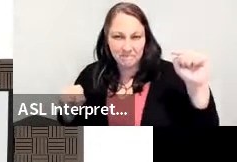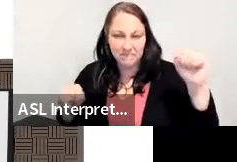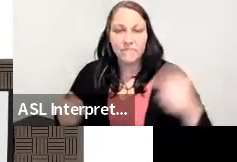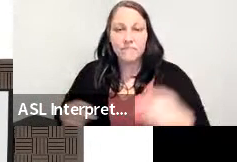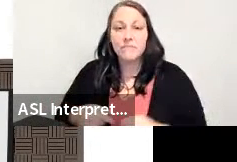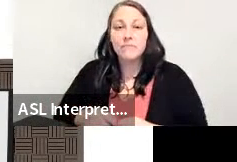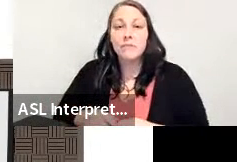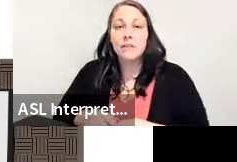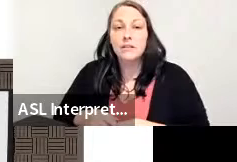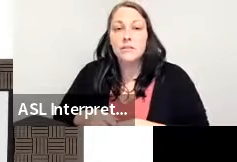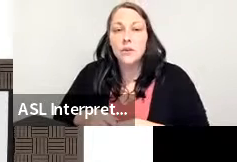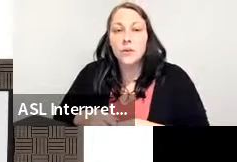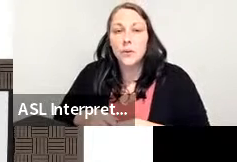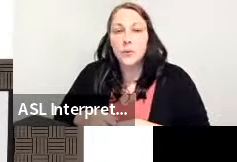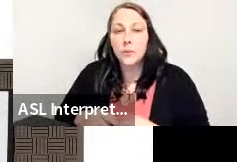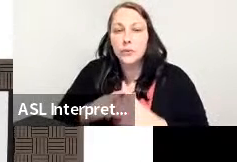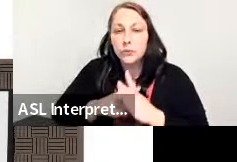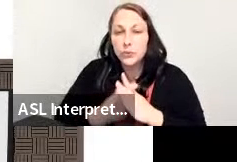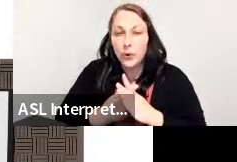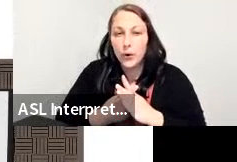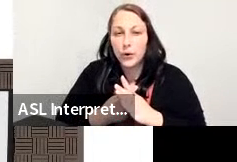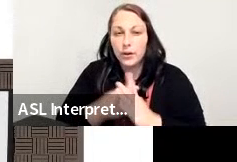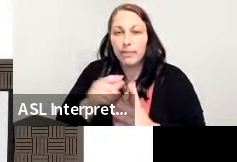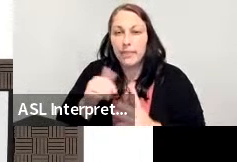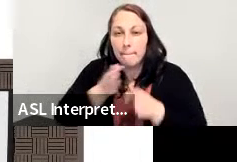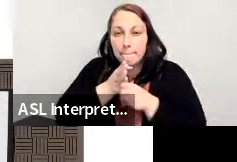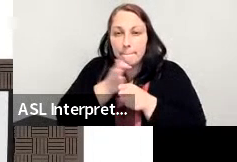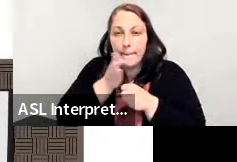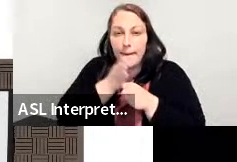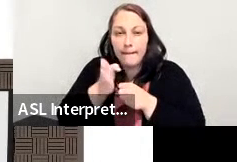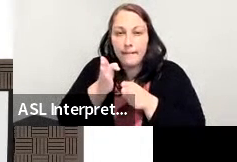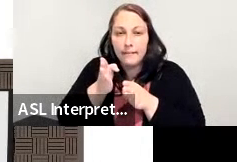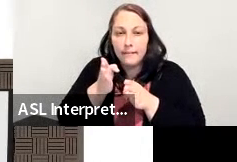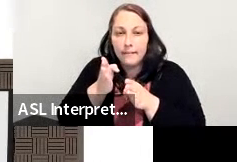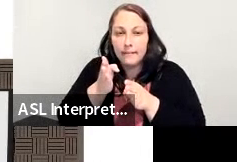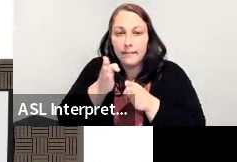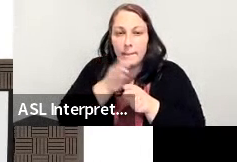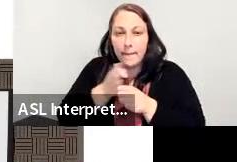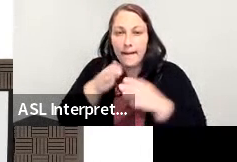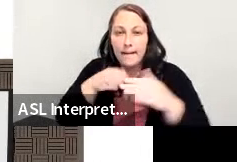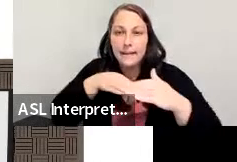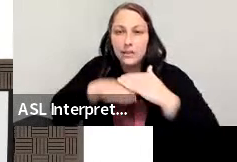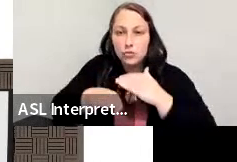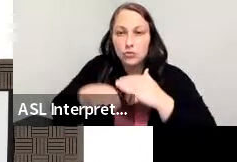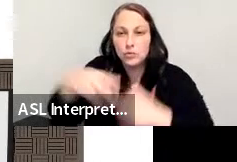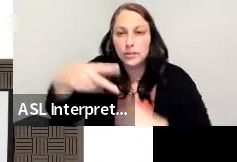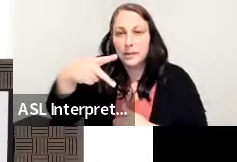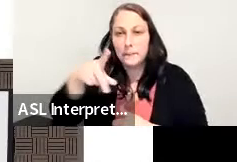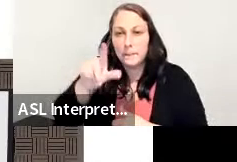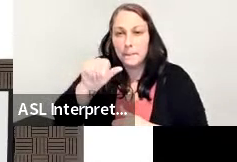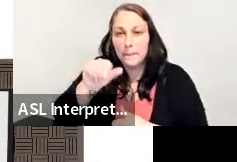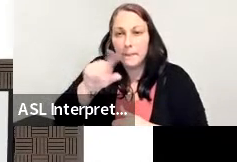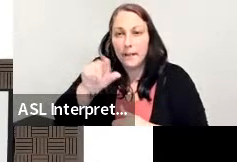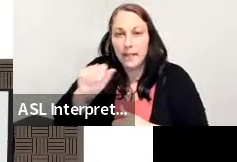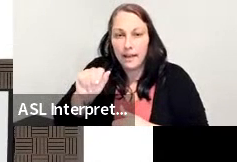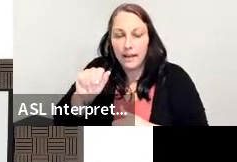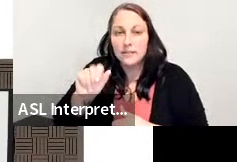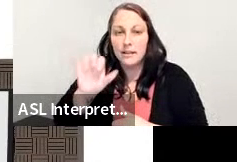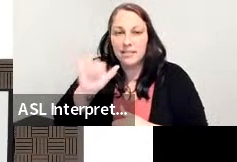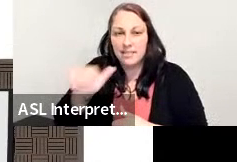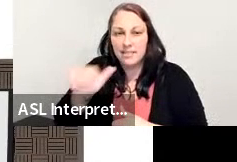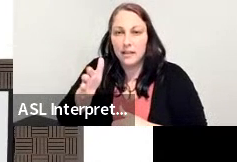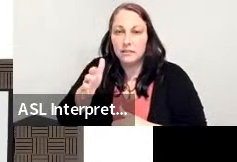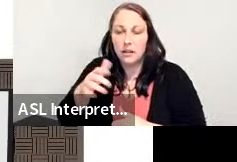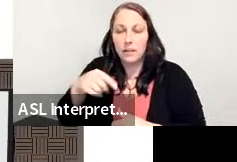articulate this main entry plaza along 5th Street, opening up